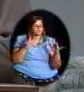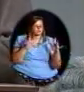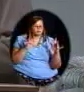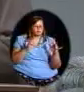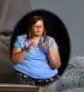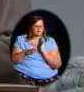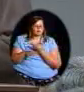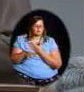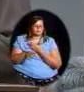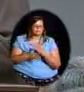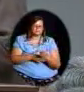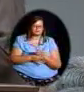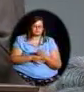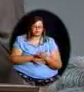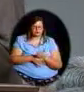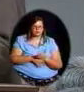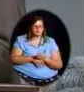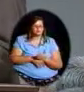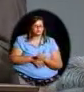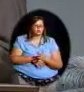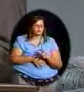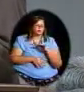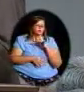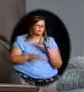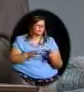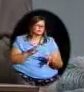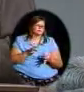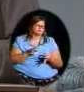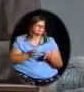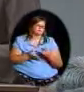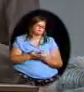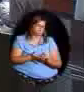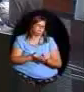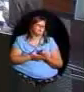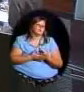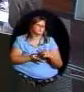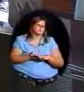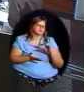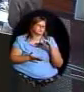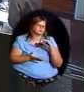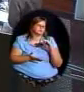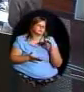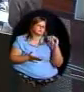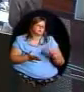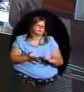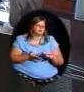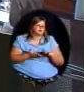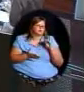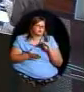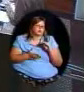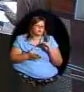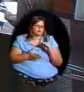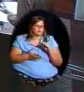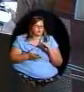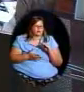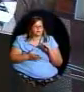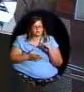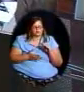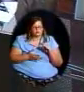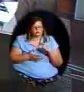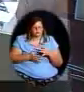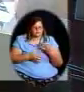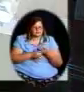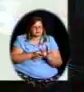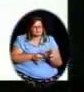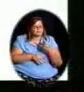been sharing. When we talk about student learning, excellence for all, the objective, that the strategic direction that we're working on, we simplistically